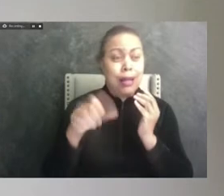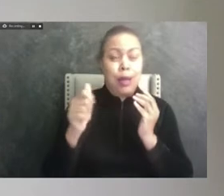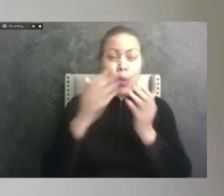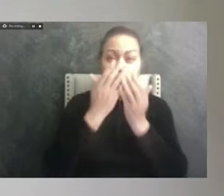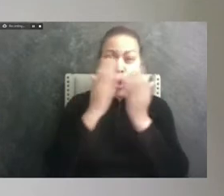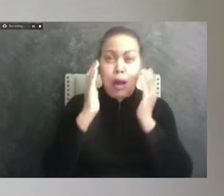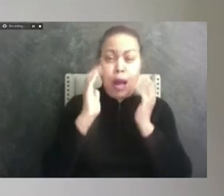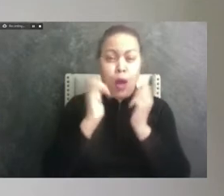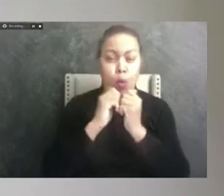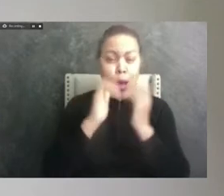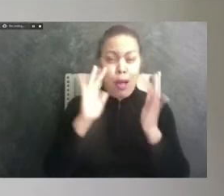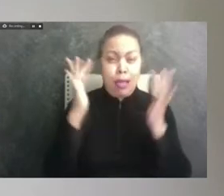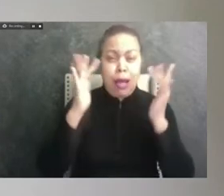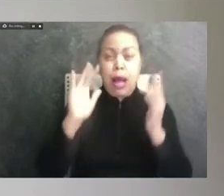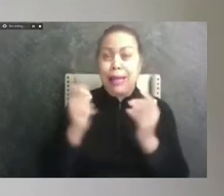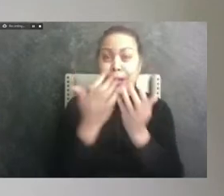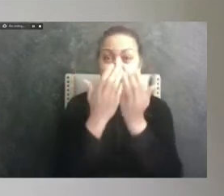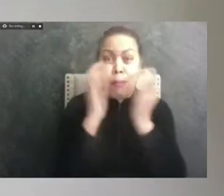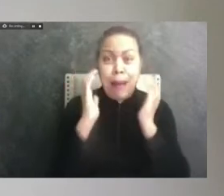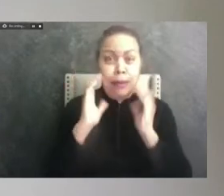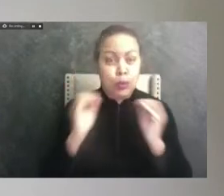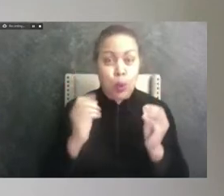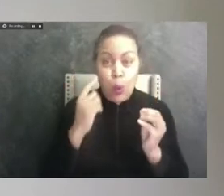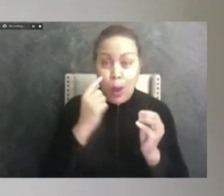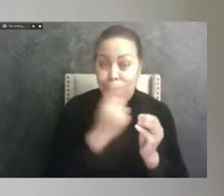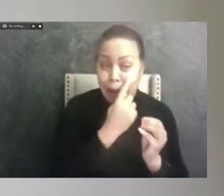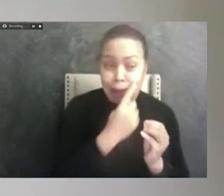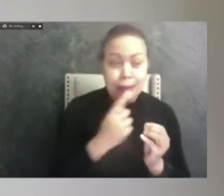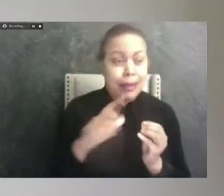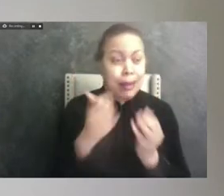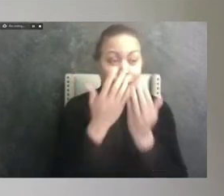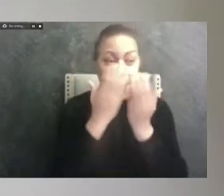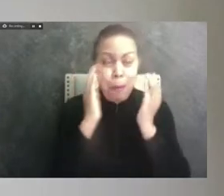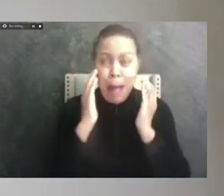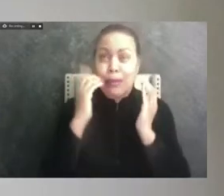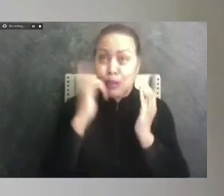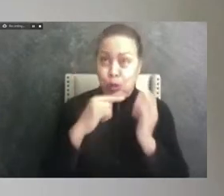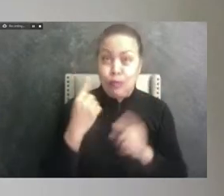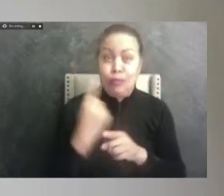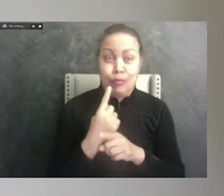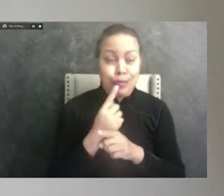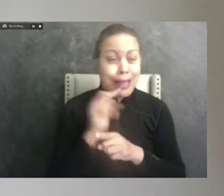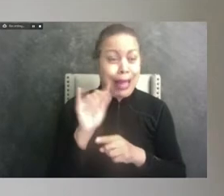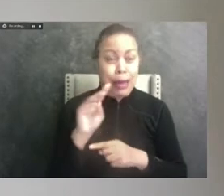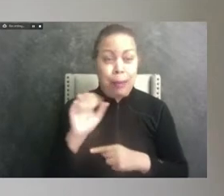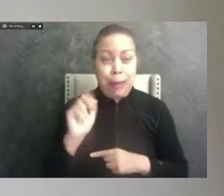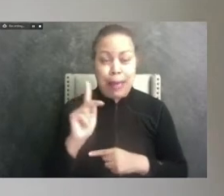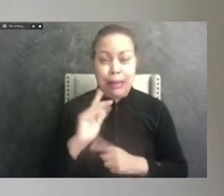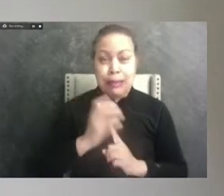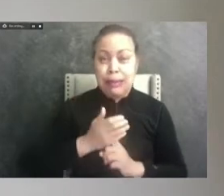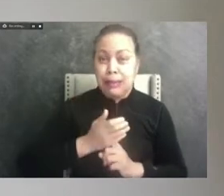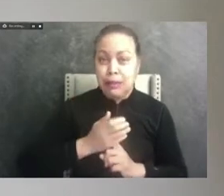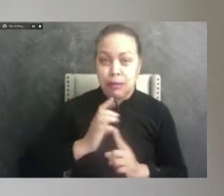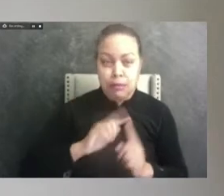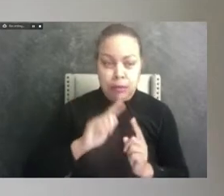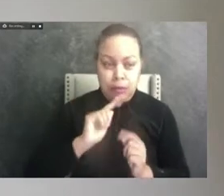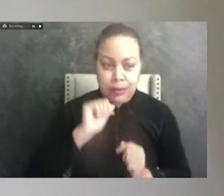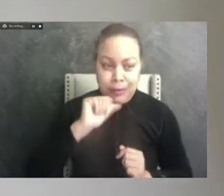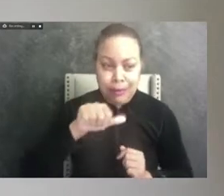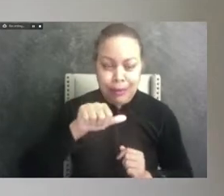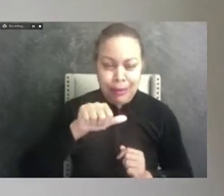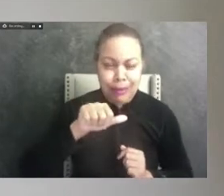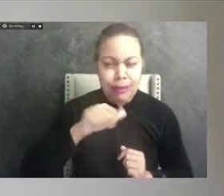without eyes, a mask that looks like a mask, but isn't. Please,